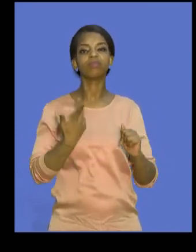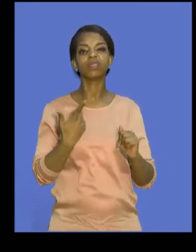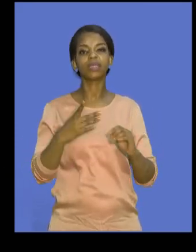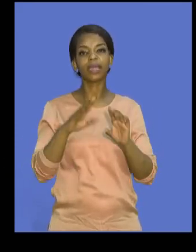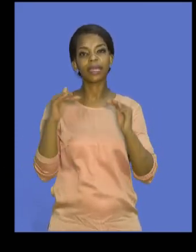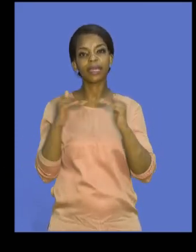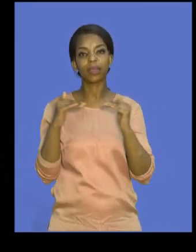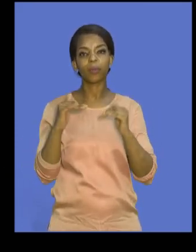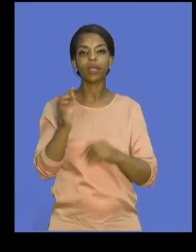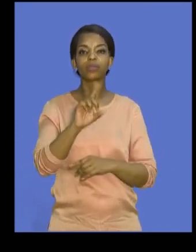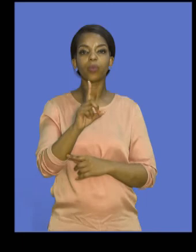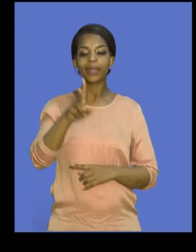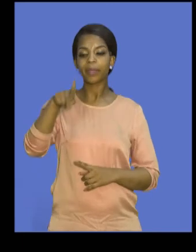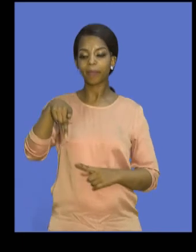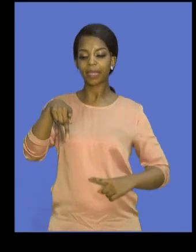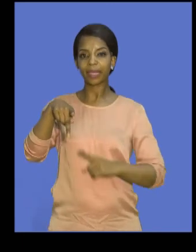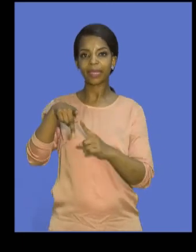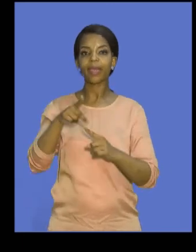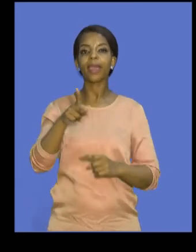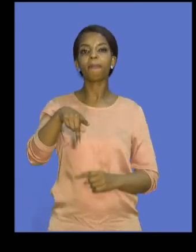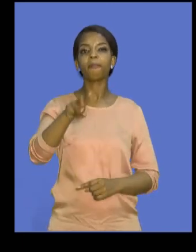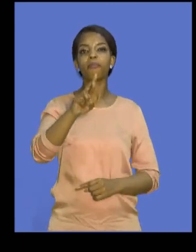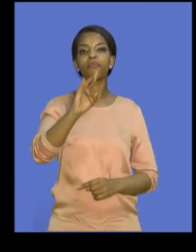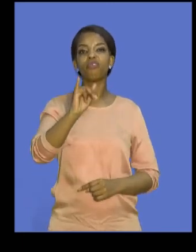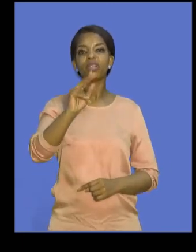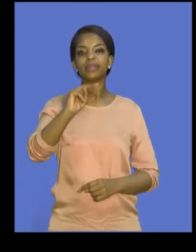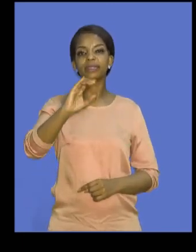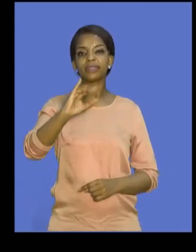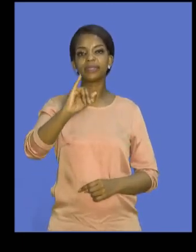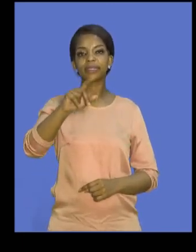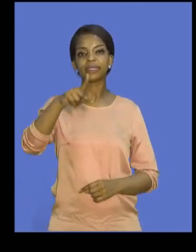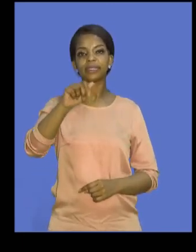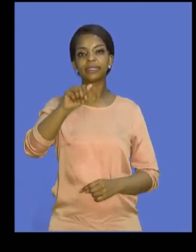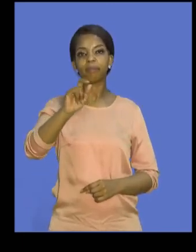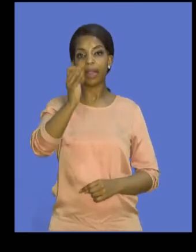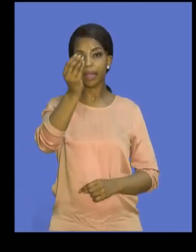the principal amount that we are dealing with, plus, right,